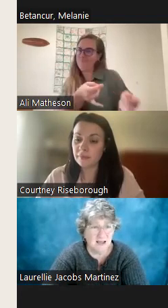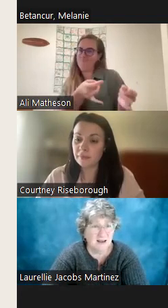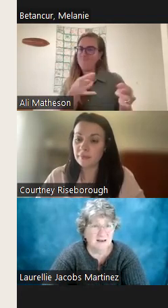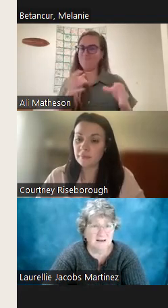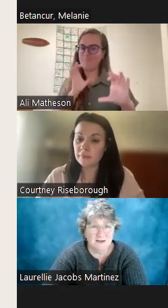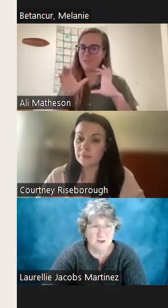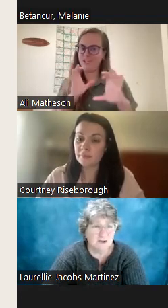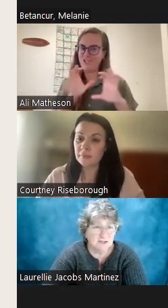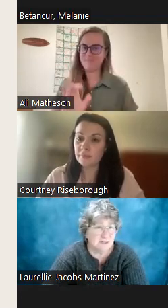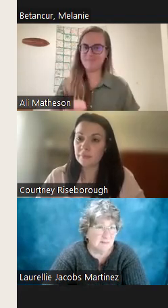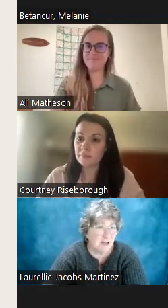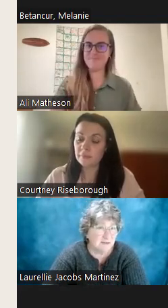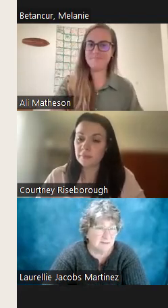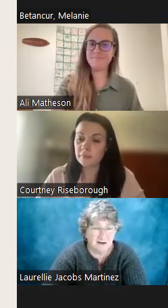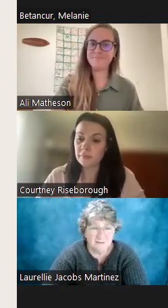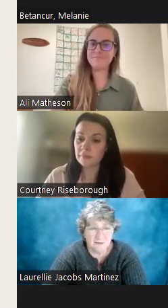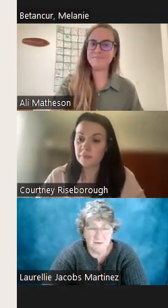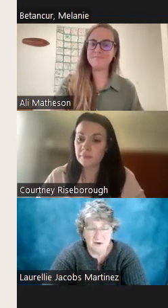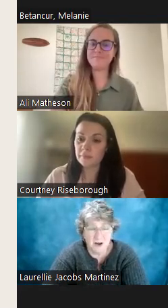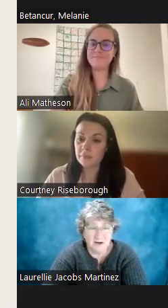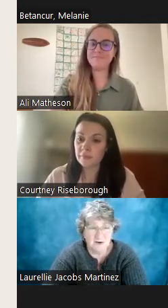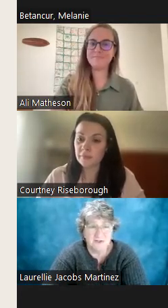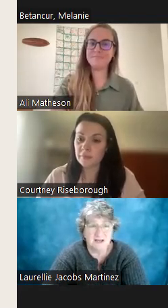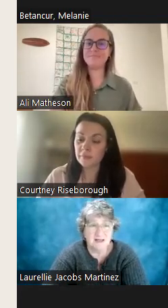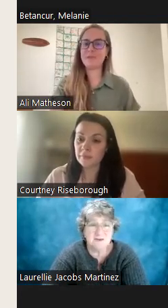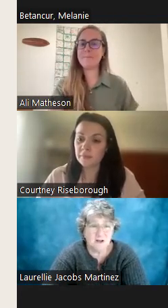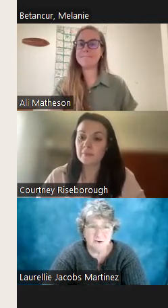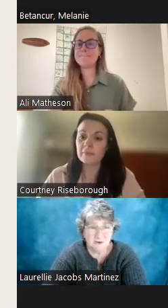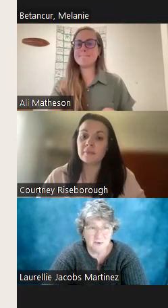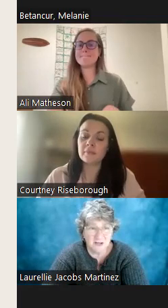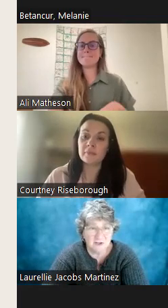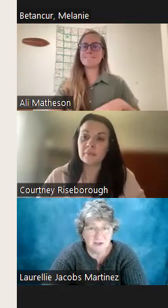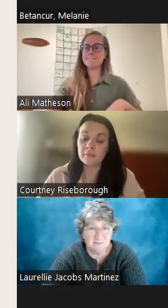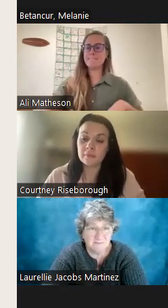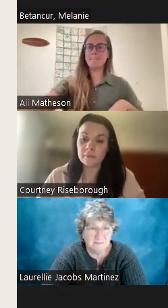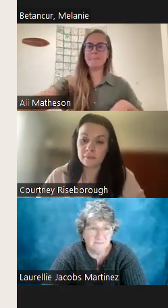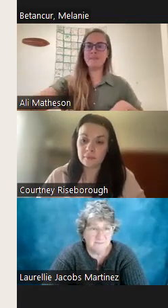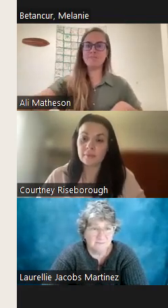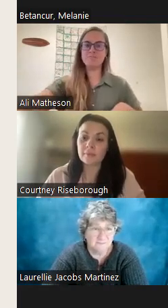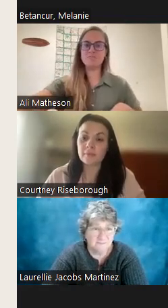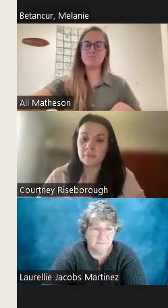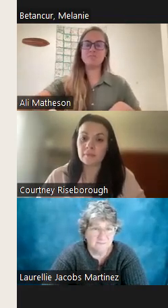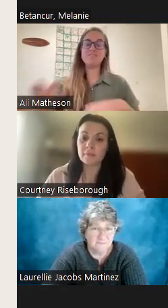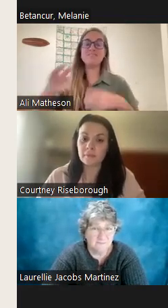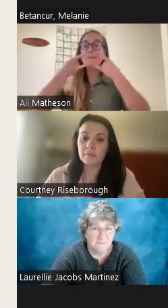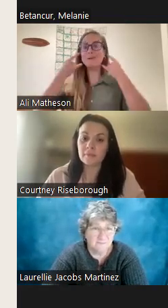they're saying, and so much is in the mouth and the back of their throat, you're not going to understand. That's not clear communication.